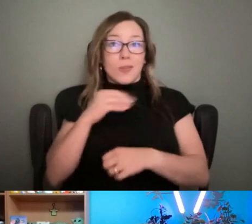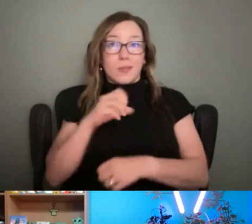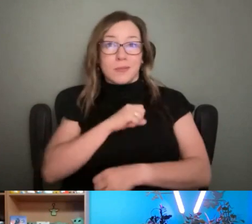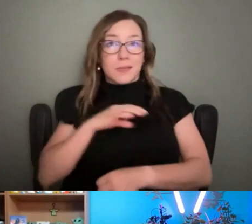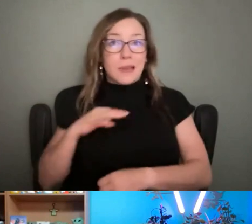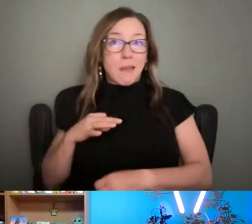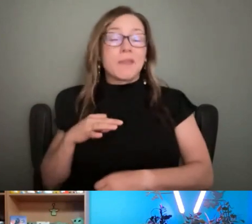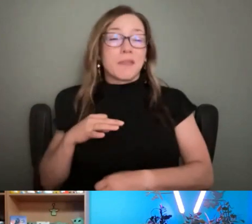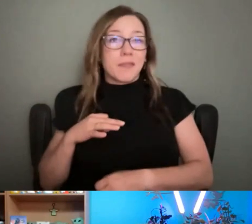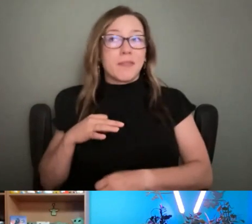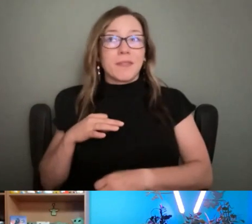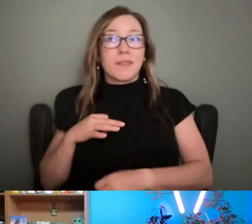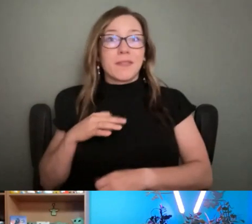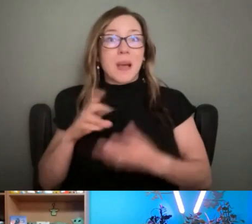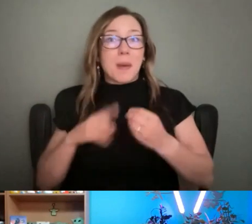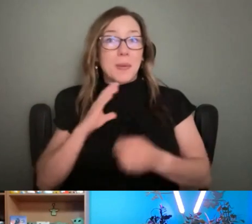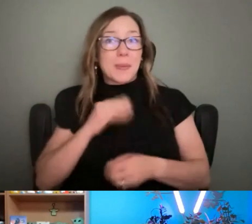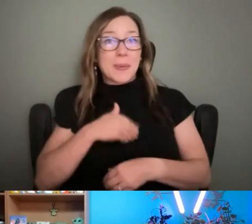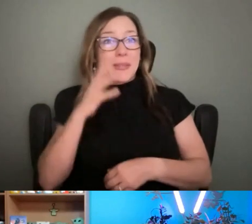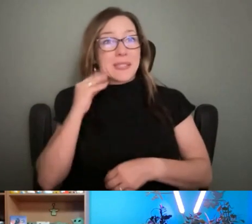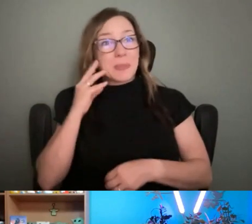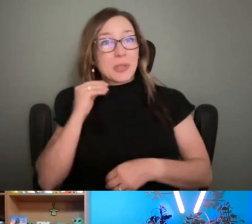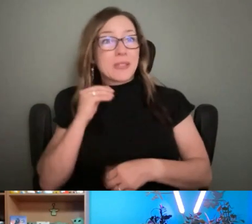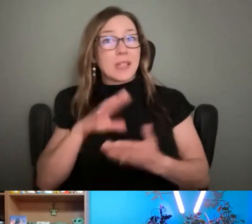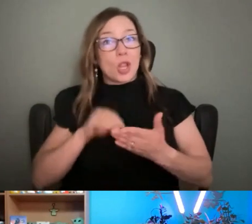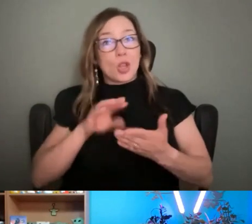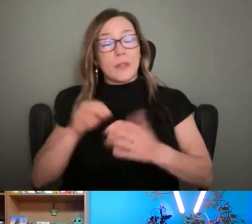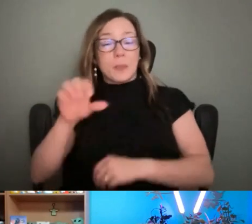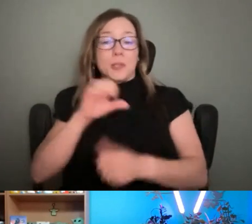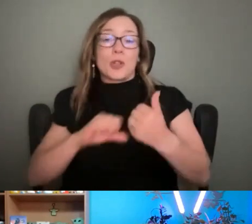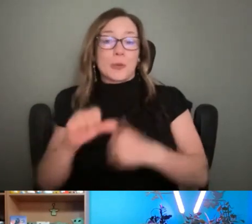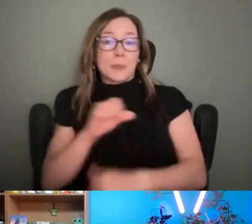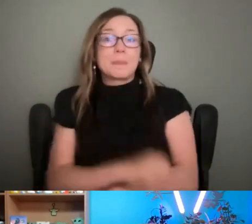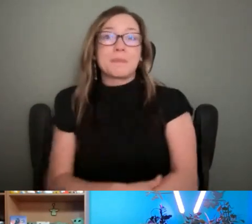others, about our experiences and learn from each other.